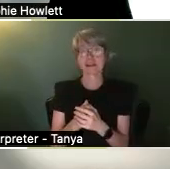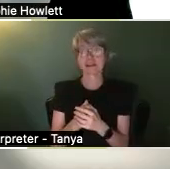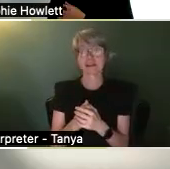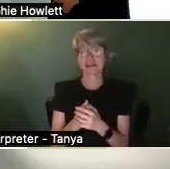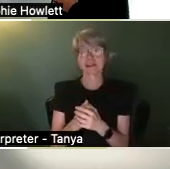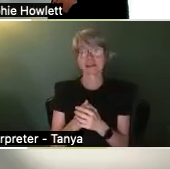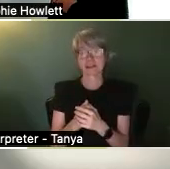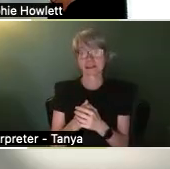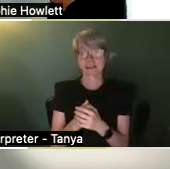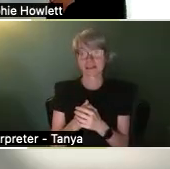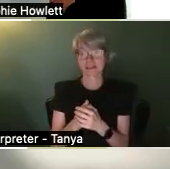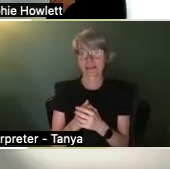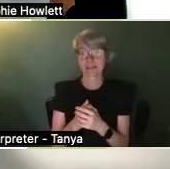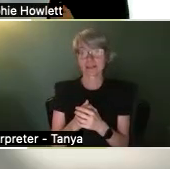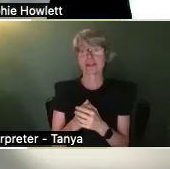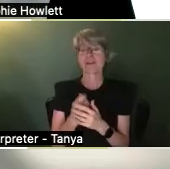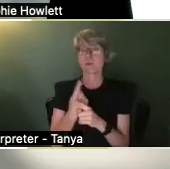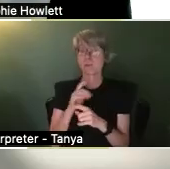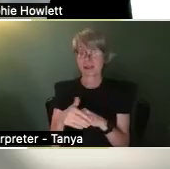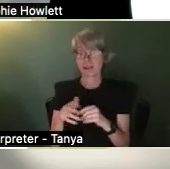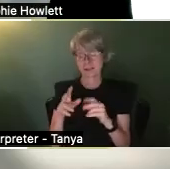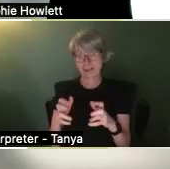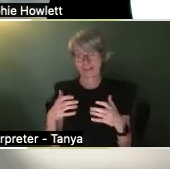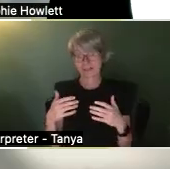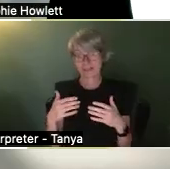folder and My Health Conversation